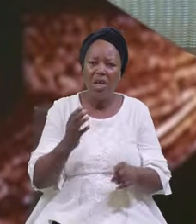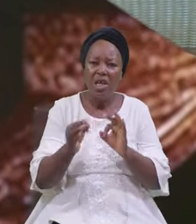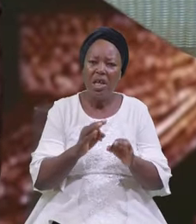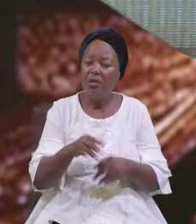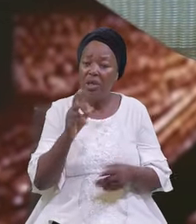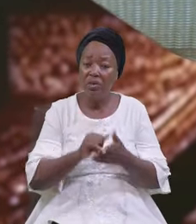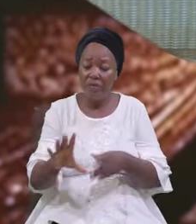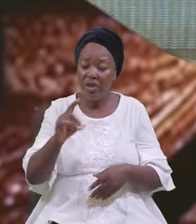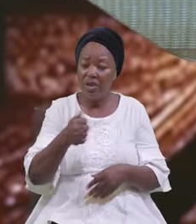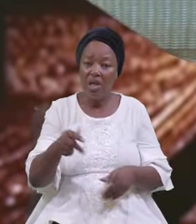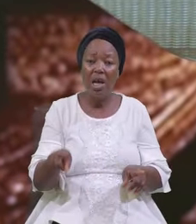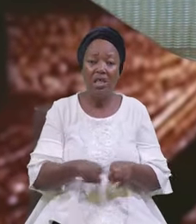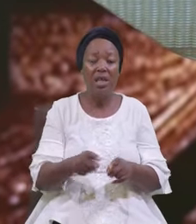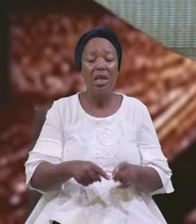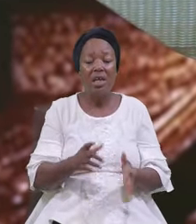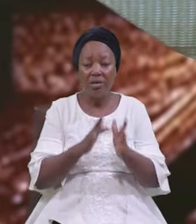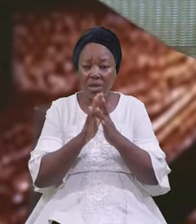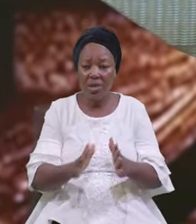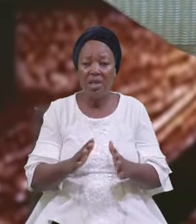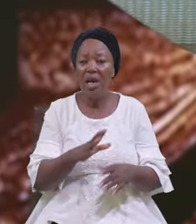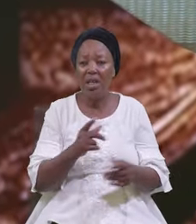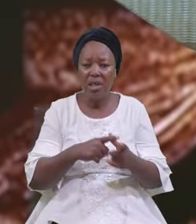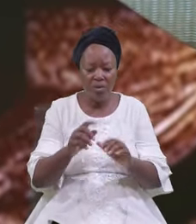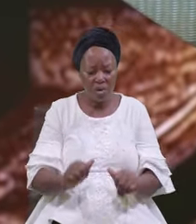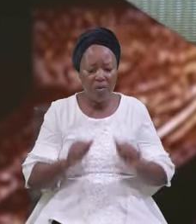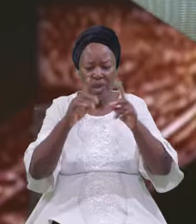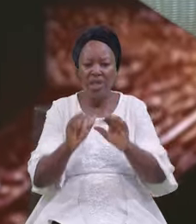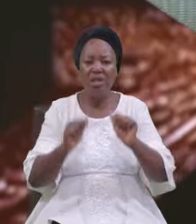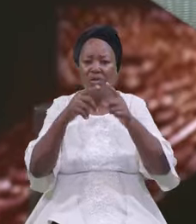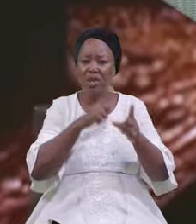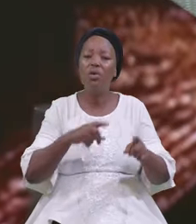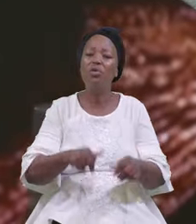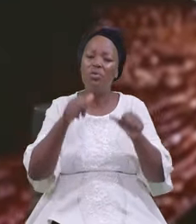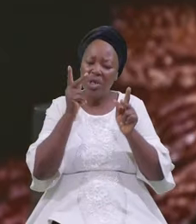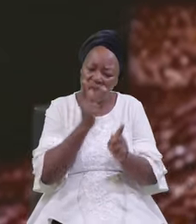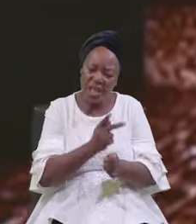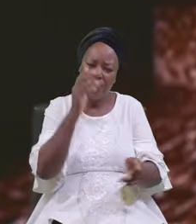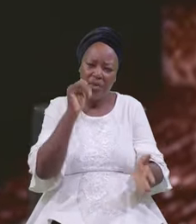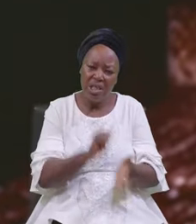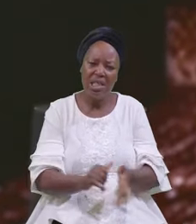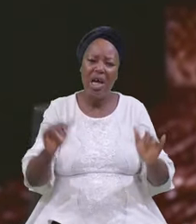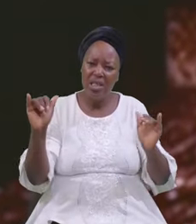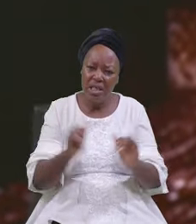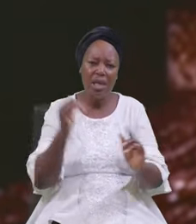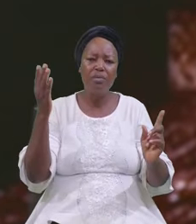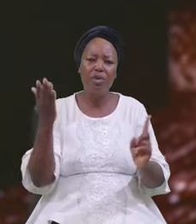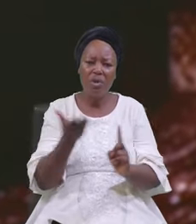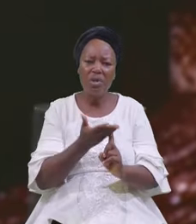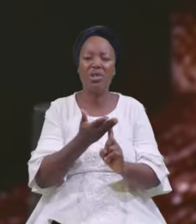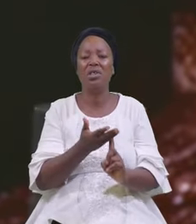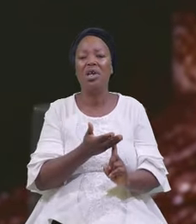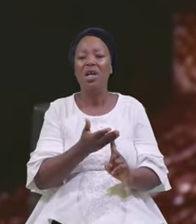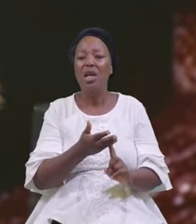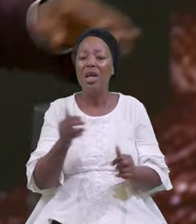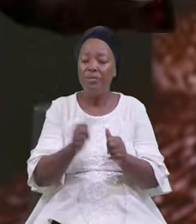Christ-like Levite, and you're converted and yielded to the Lord, you retain that same constant